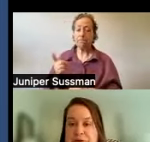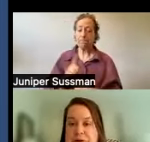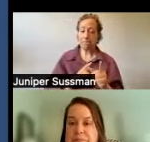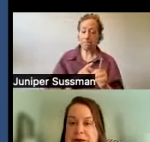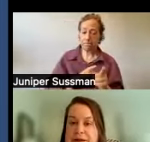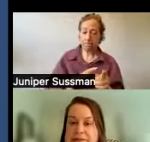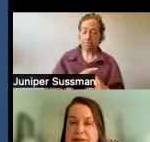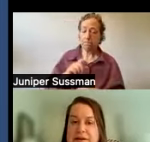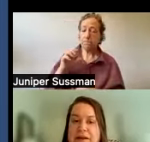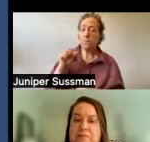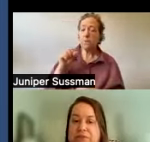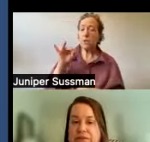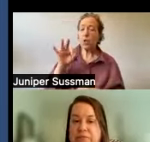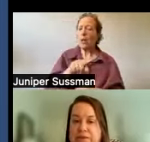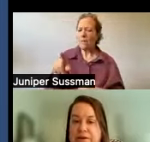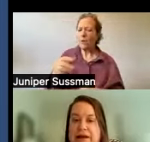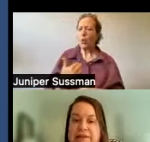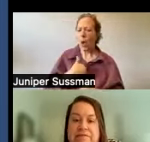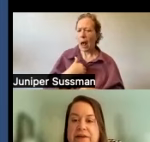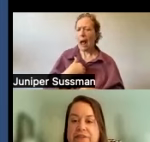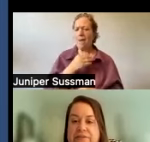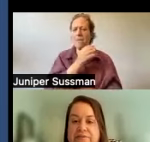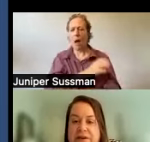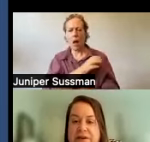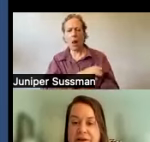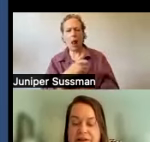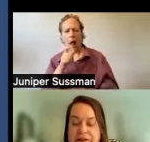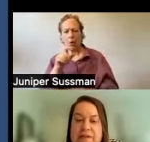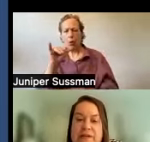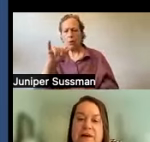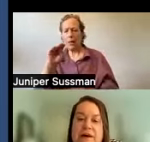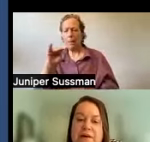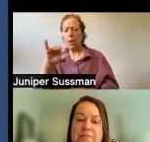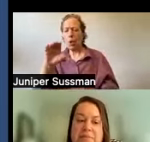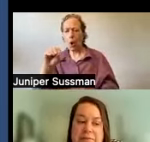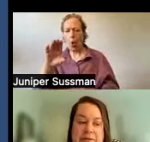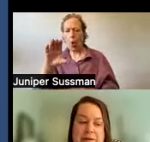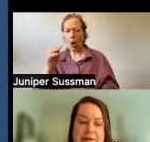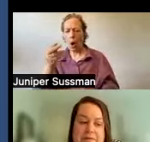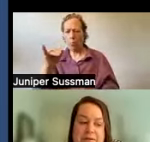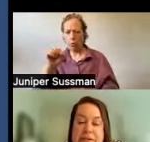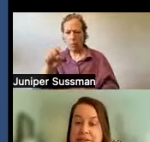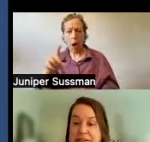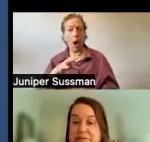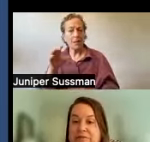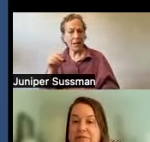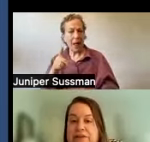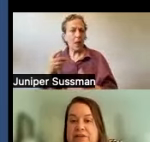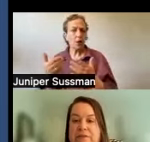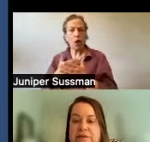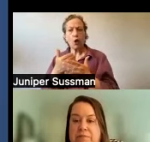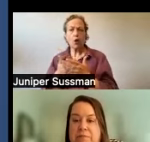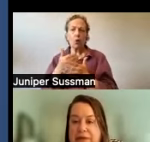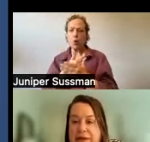severely immunocompromised and we're dealing with a highly infectious variant, and maybe the CDC or other